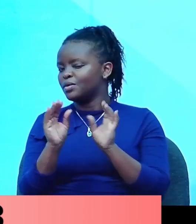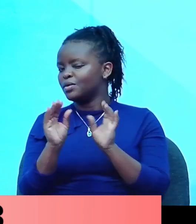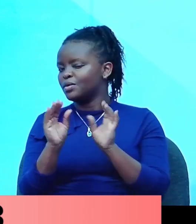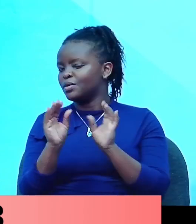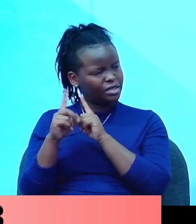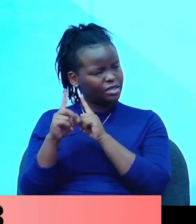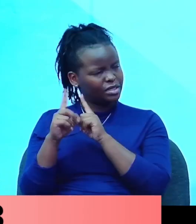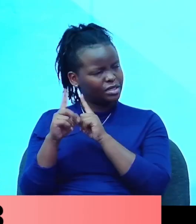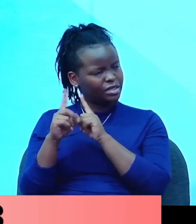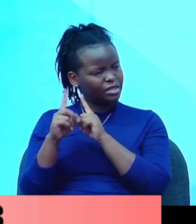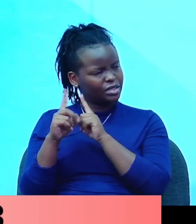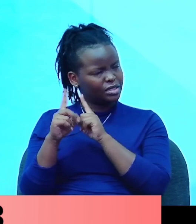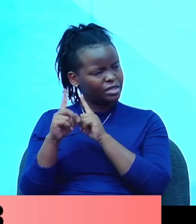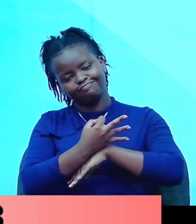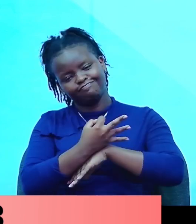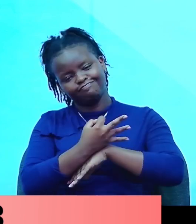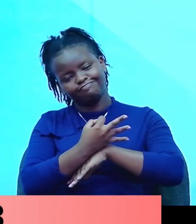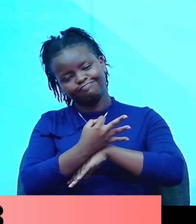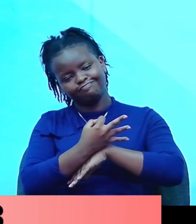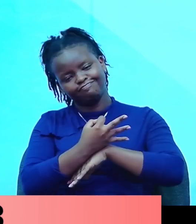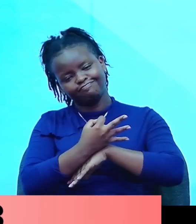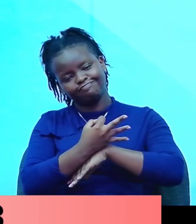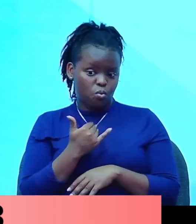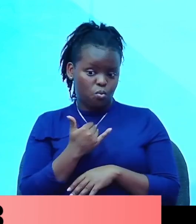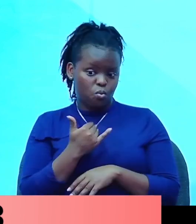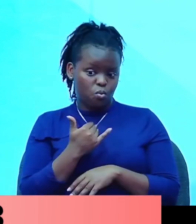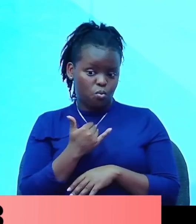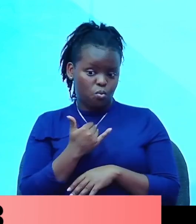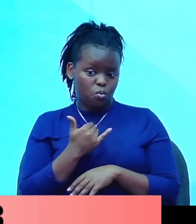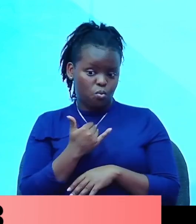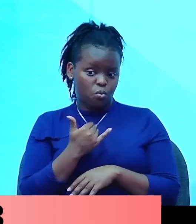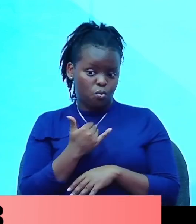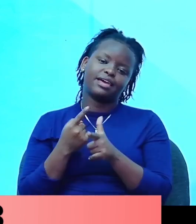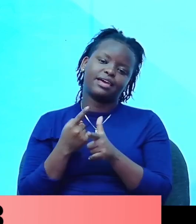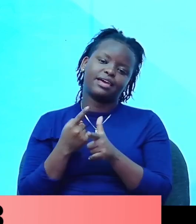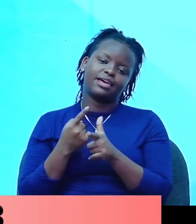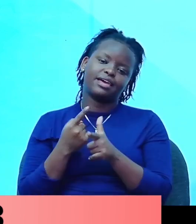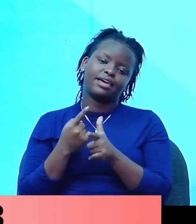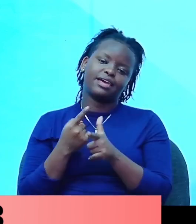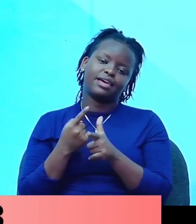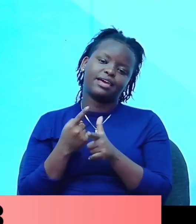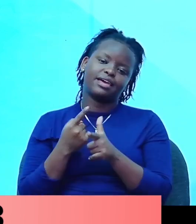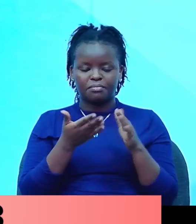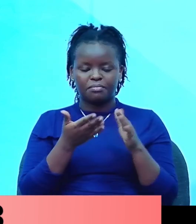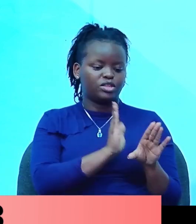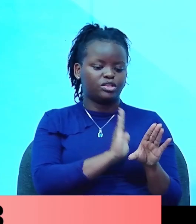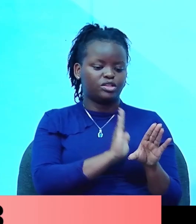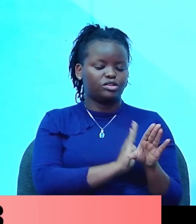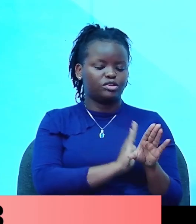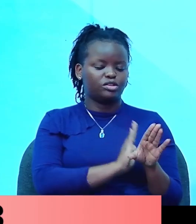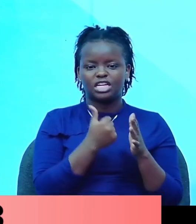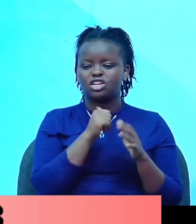really, if so, you see some of the things maybe people would have withdrawn money that important, or